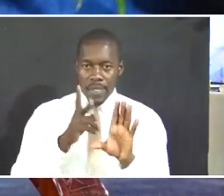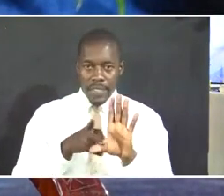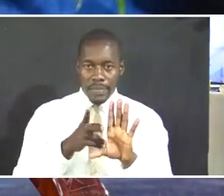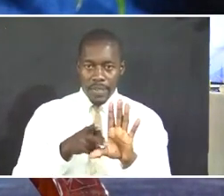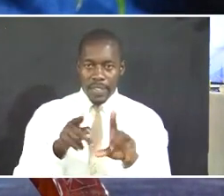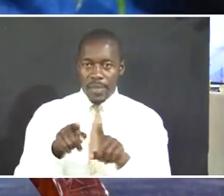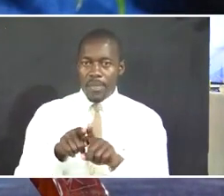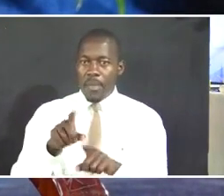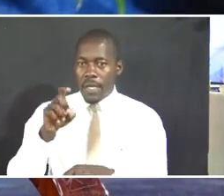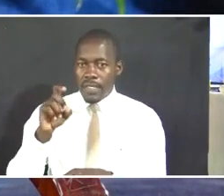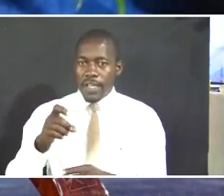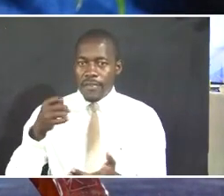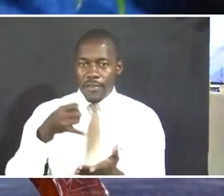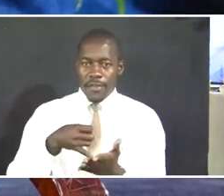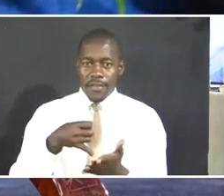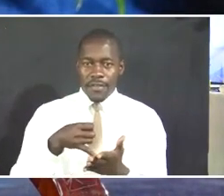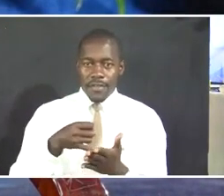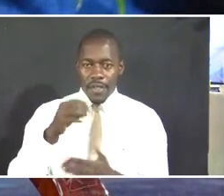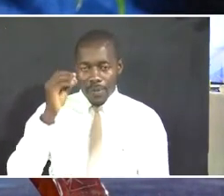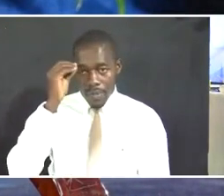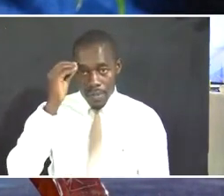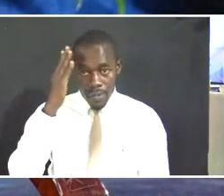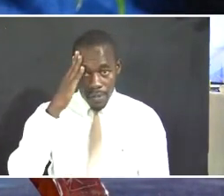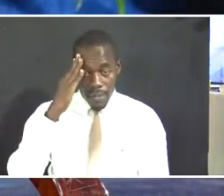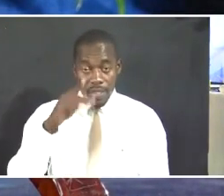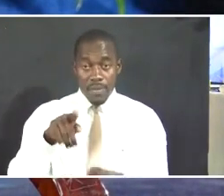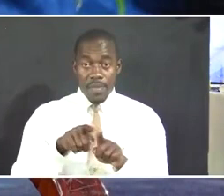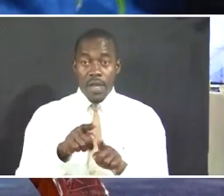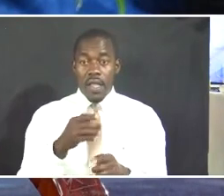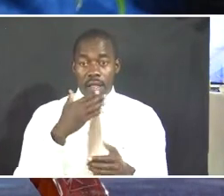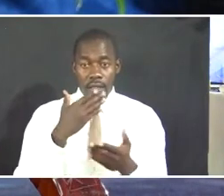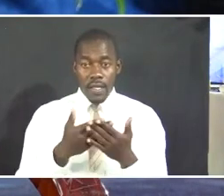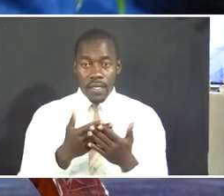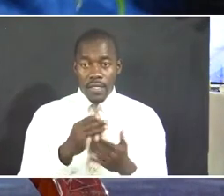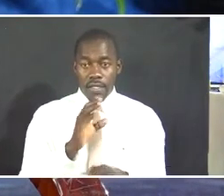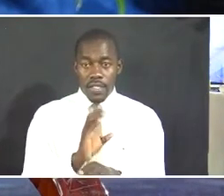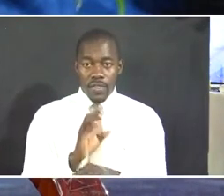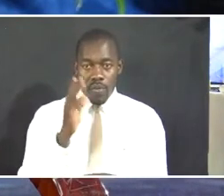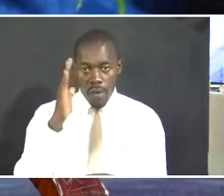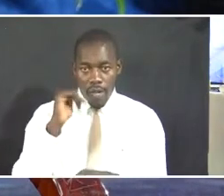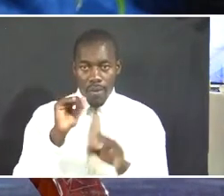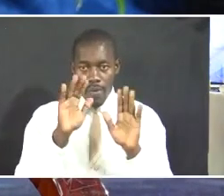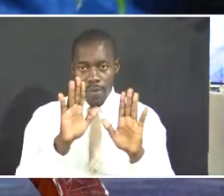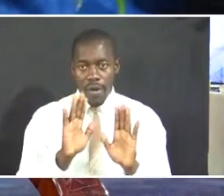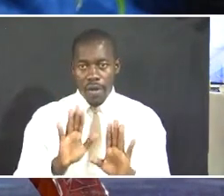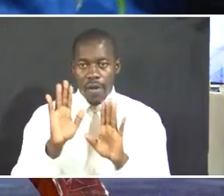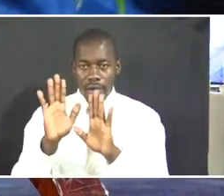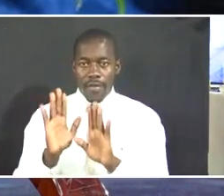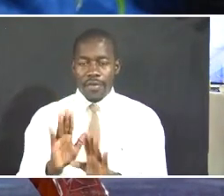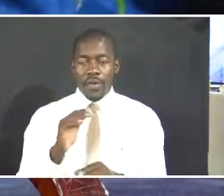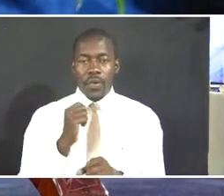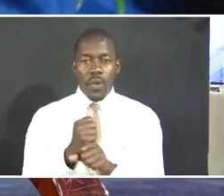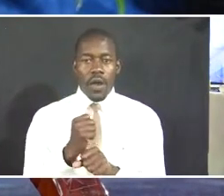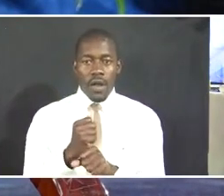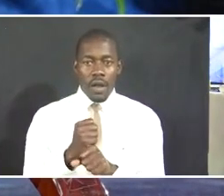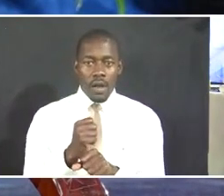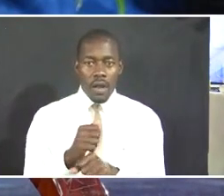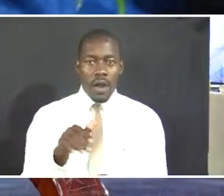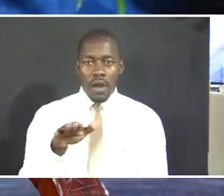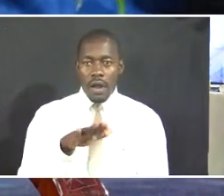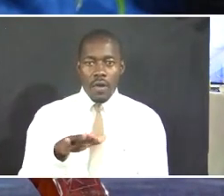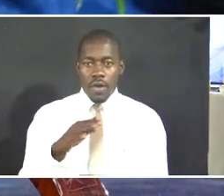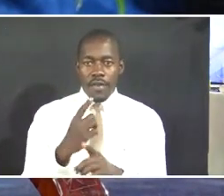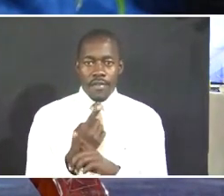in education, and I want to thank the church. I think they're doing amazing work in chaplaincy, in